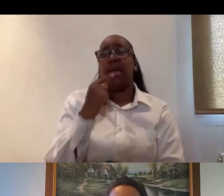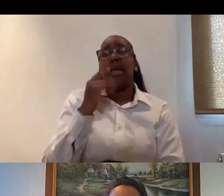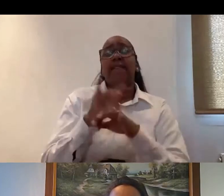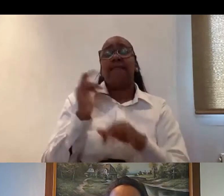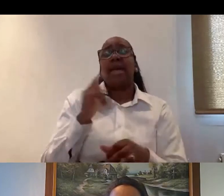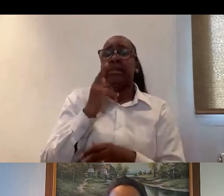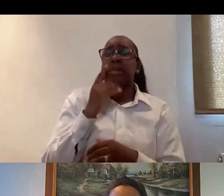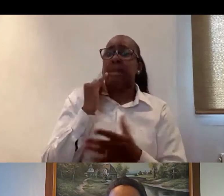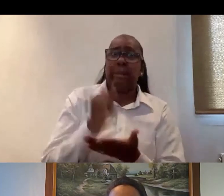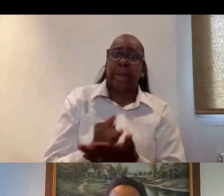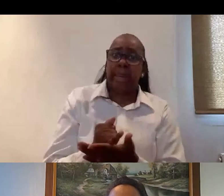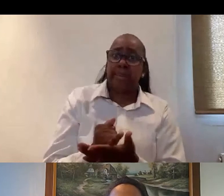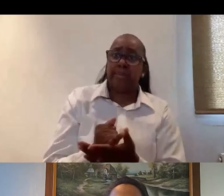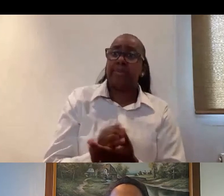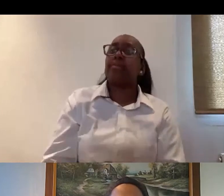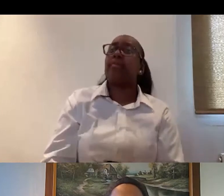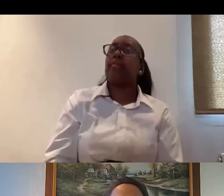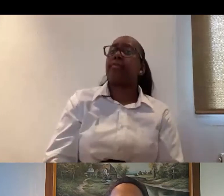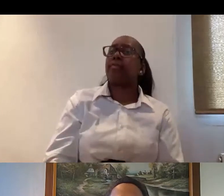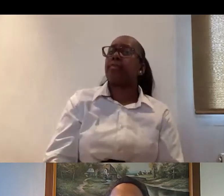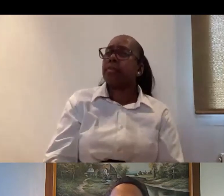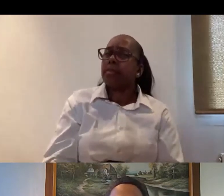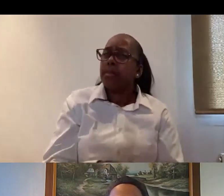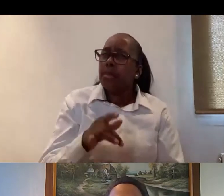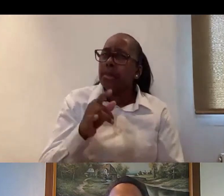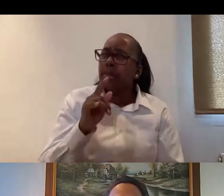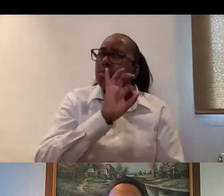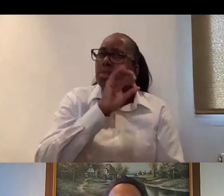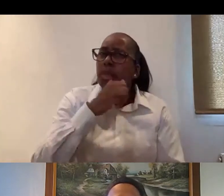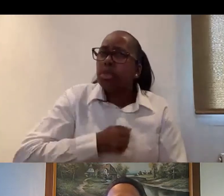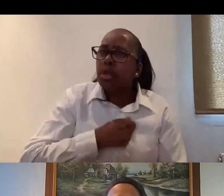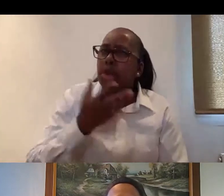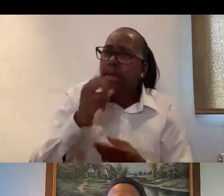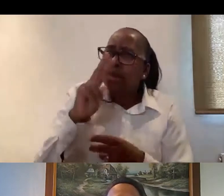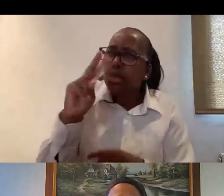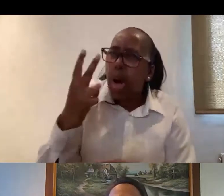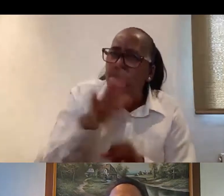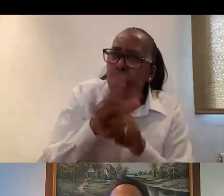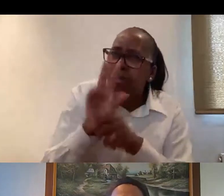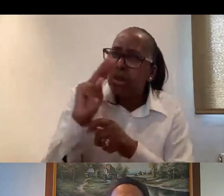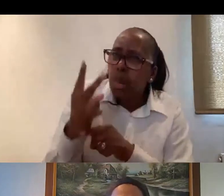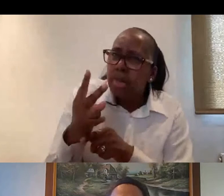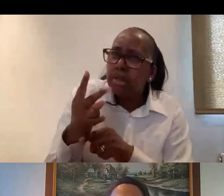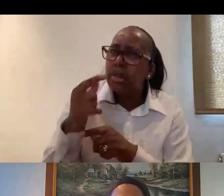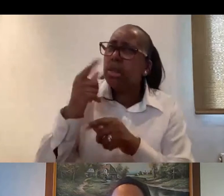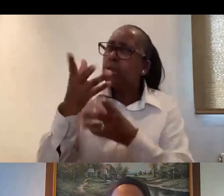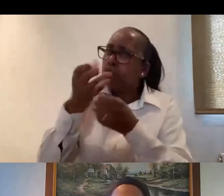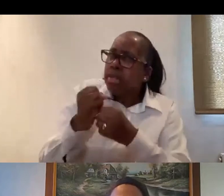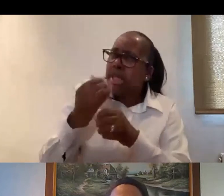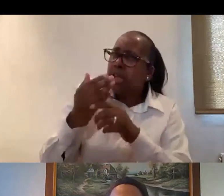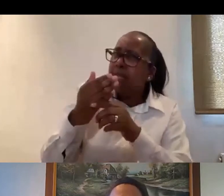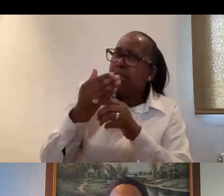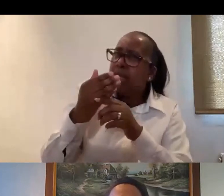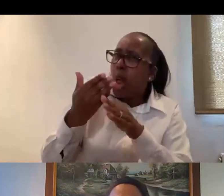quite severely. Did you say, so you just mentioned you've had it twice. Did you get it early on during the year